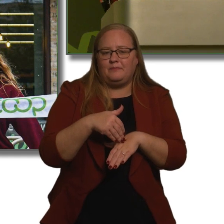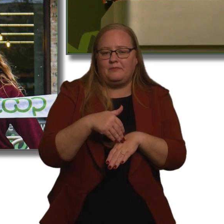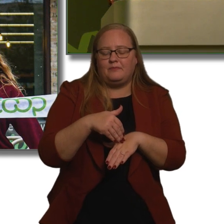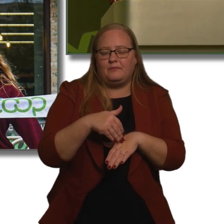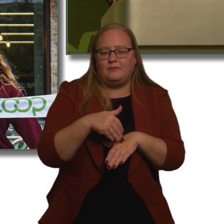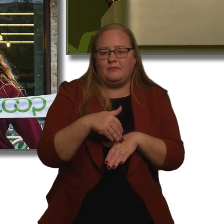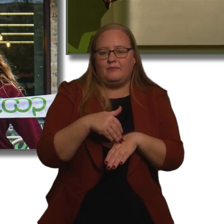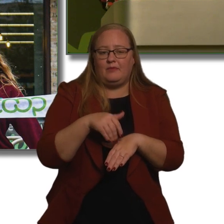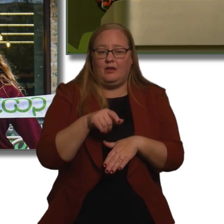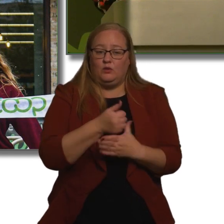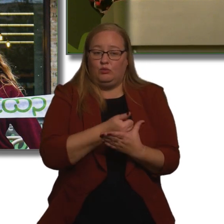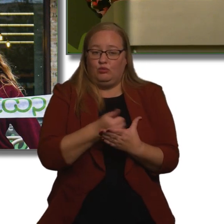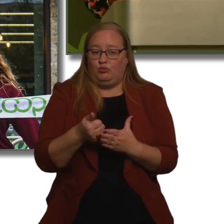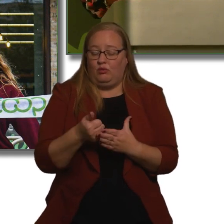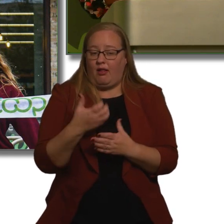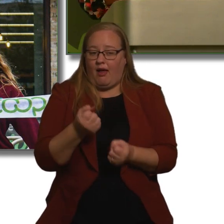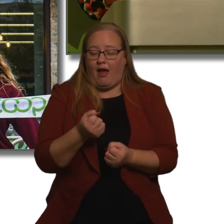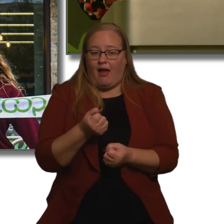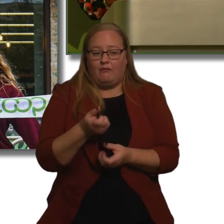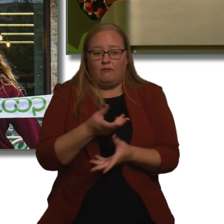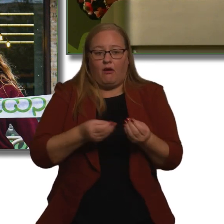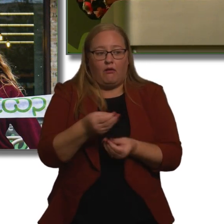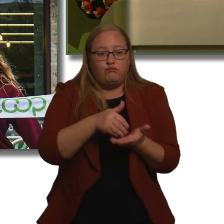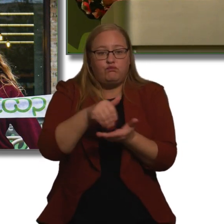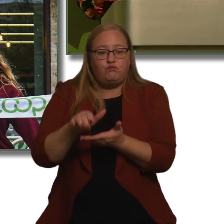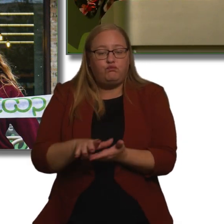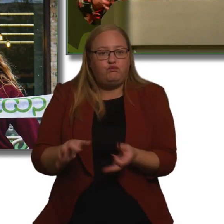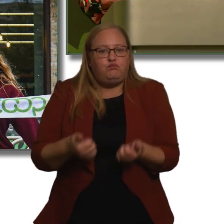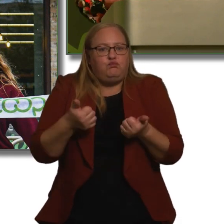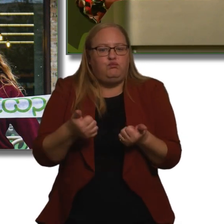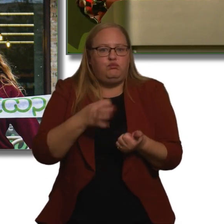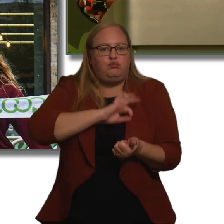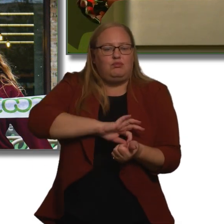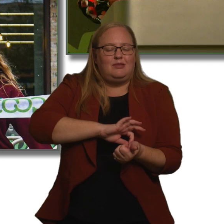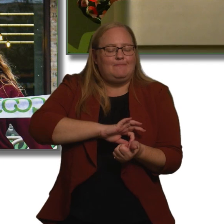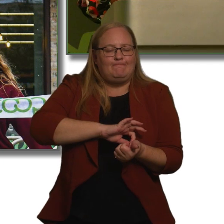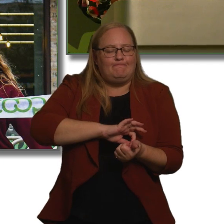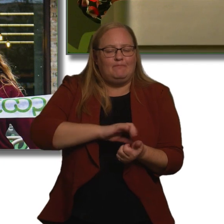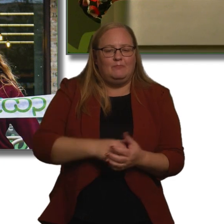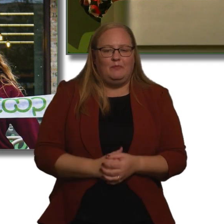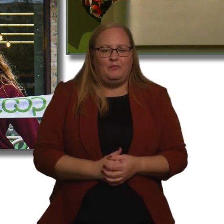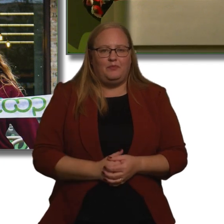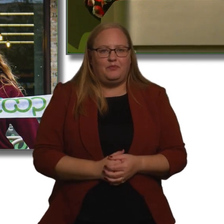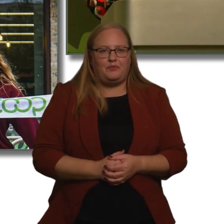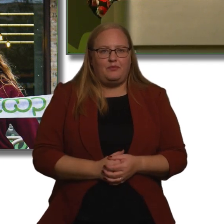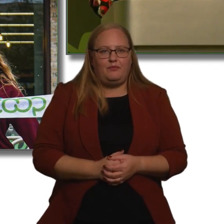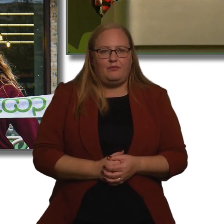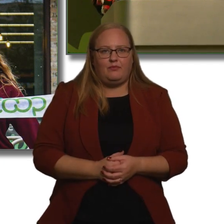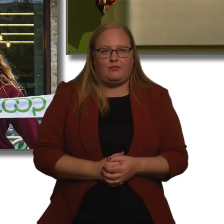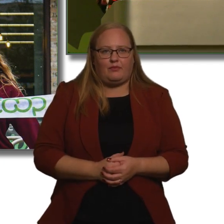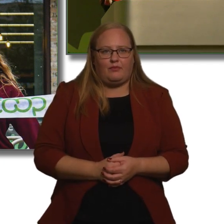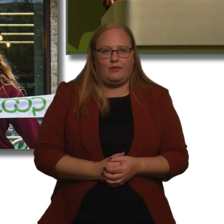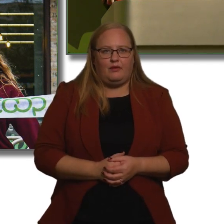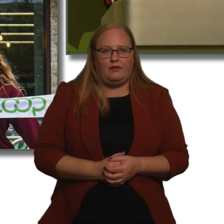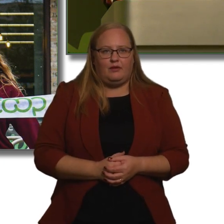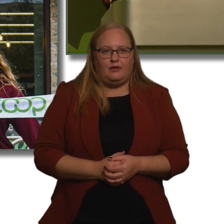what is usually a very strong trading period. Driving down the cost to serve for members and protecting